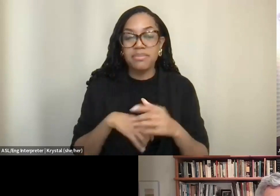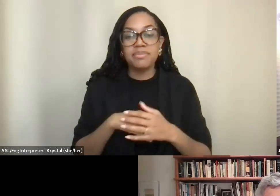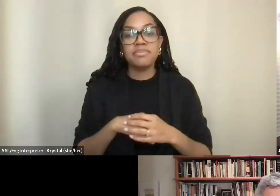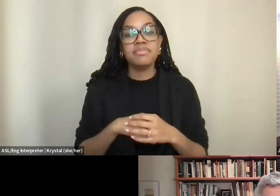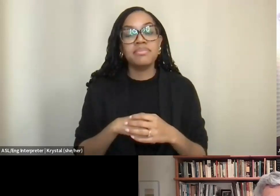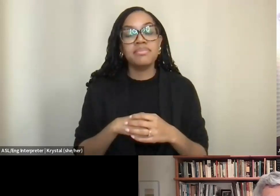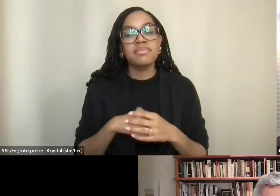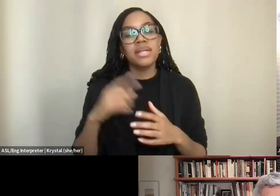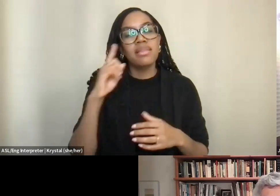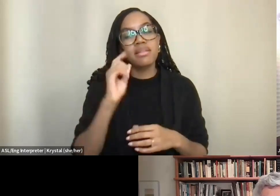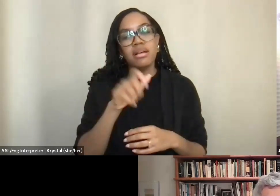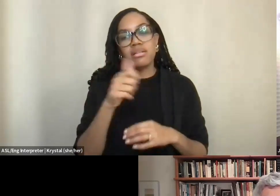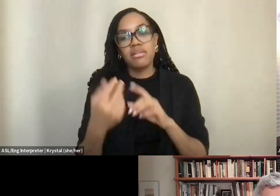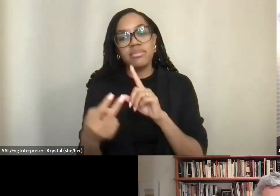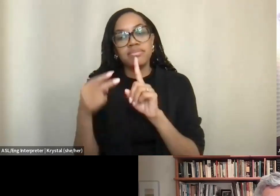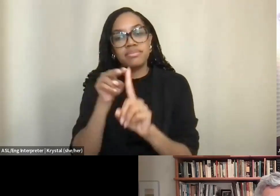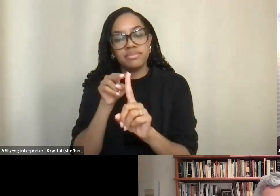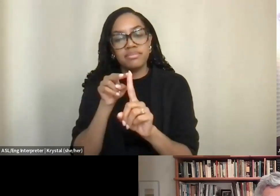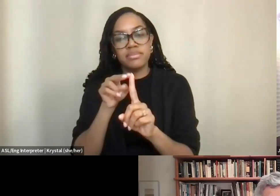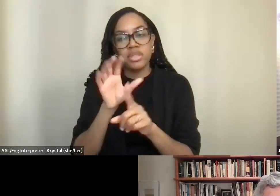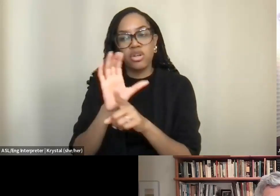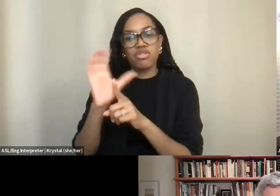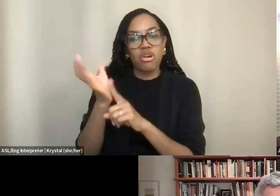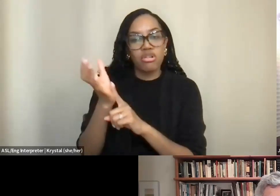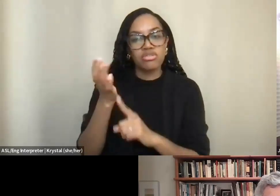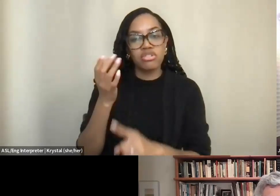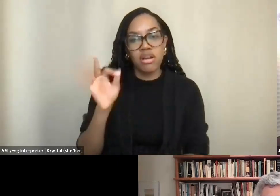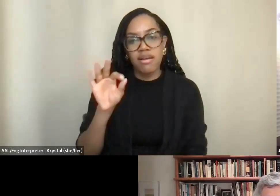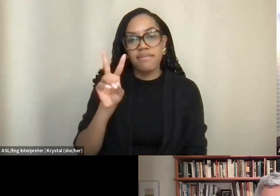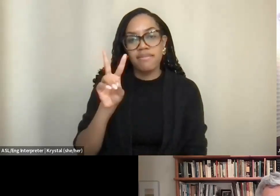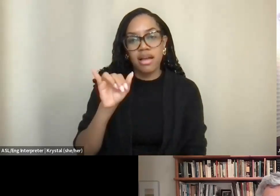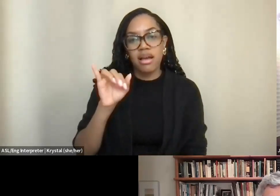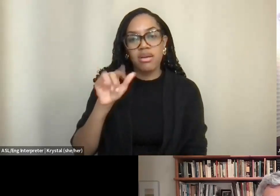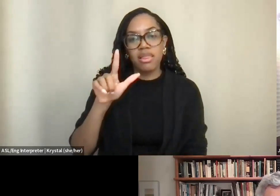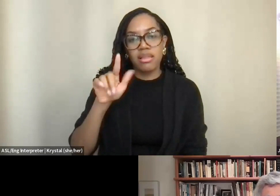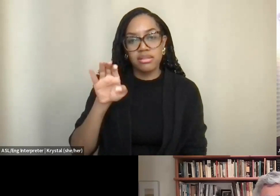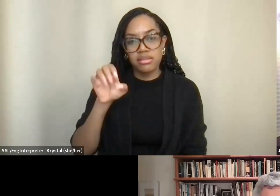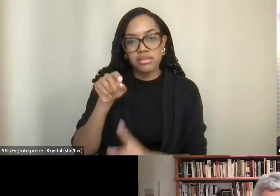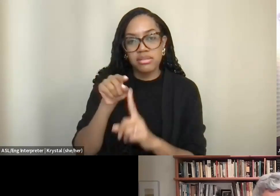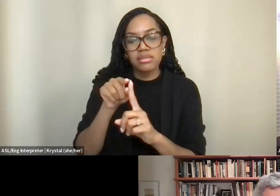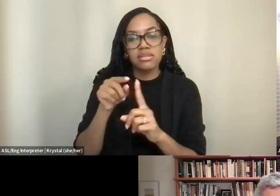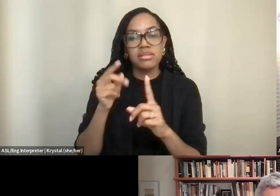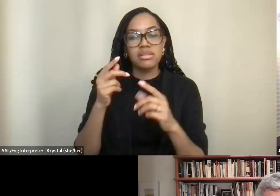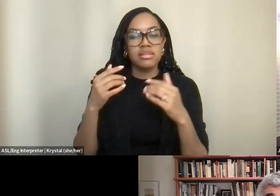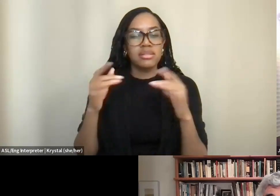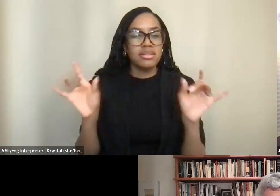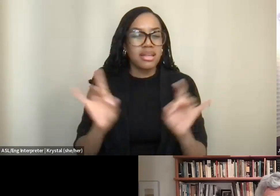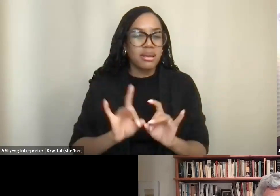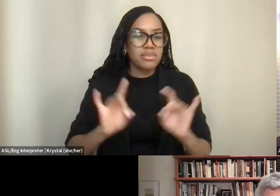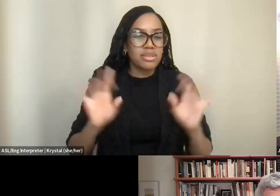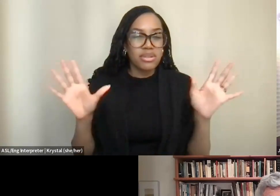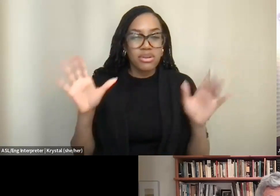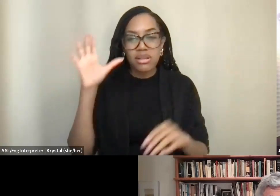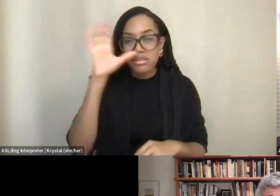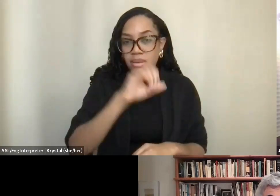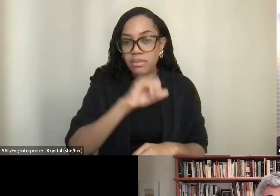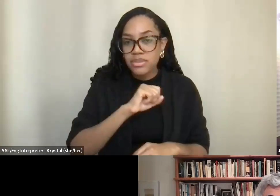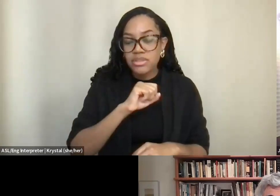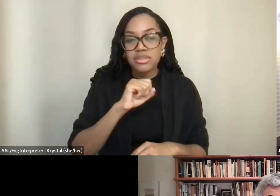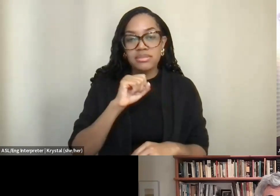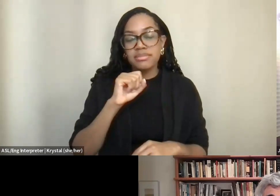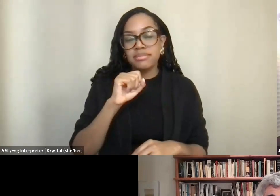is the culture of violence and the tacit, absurd assumption, through omission, through